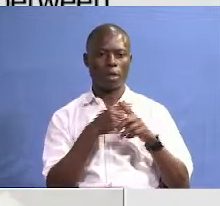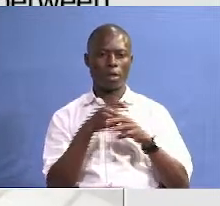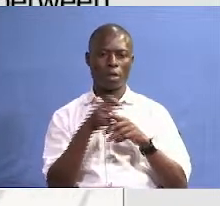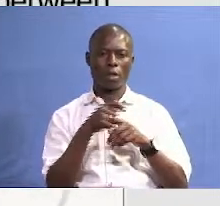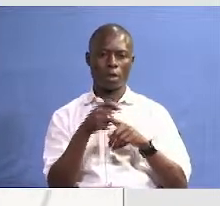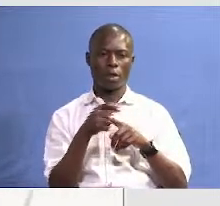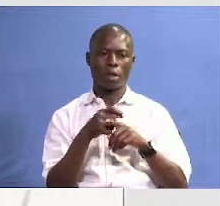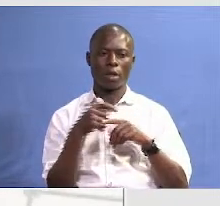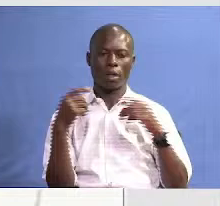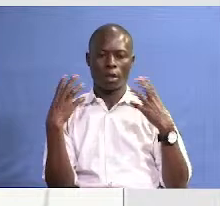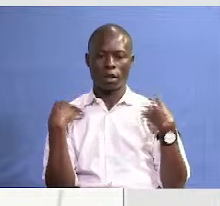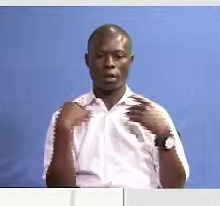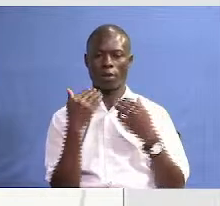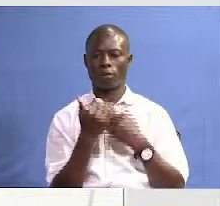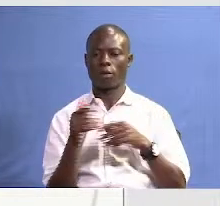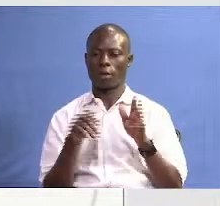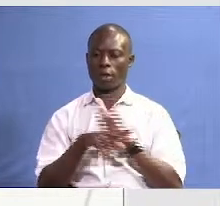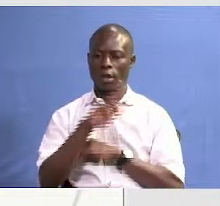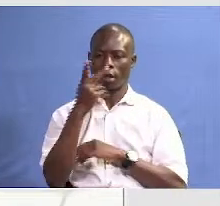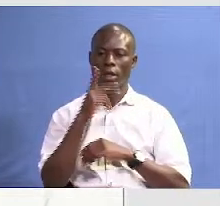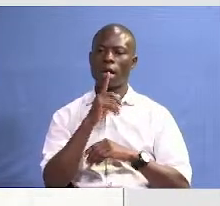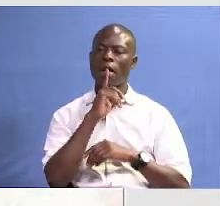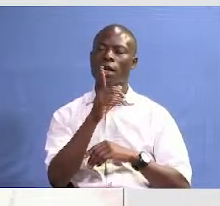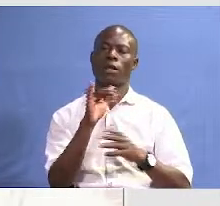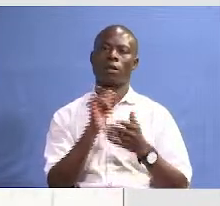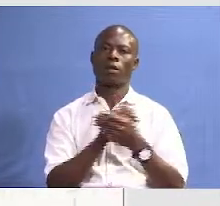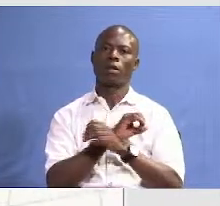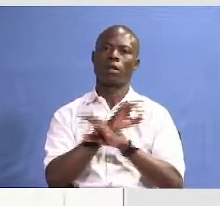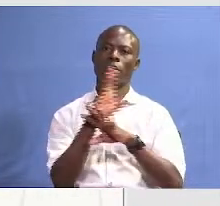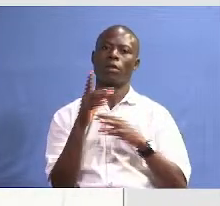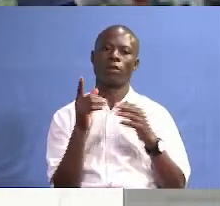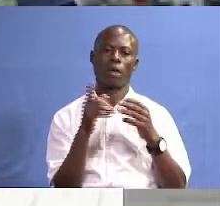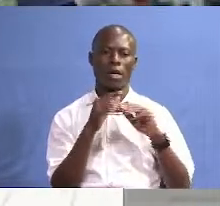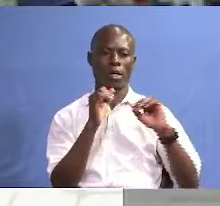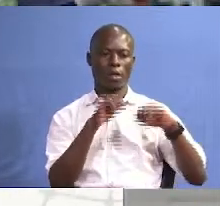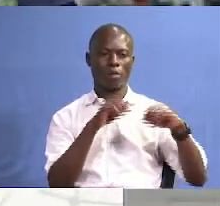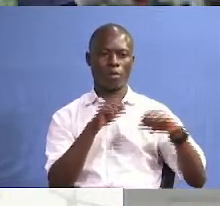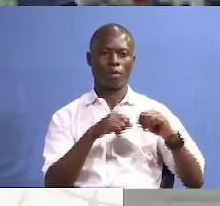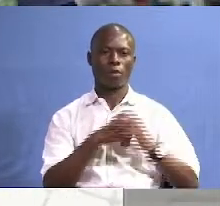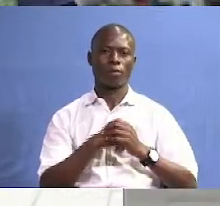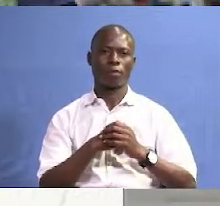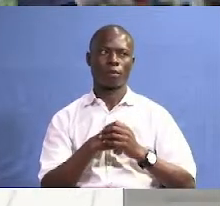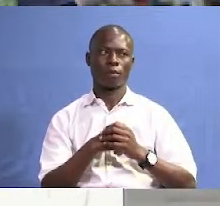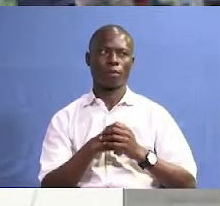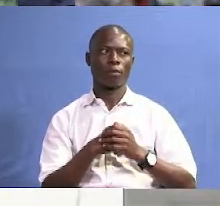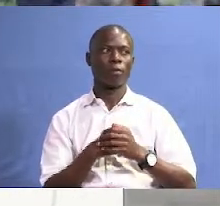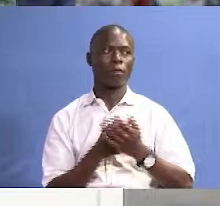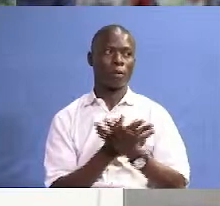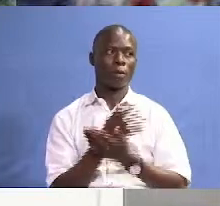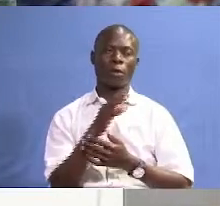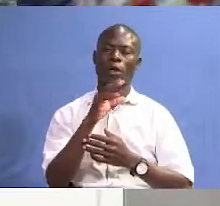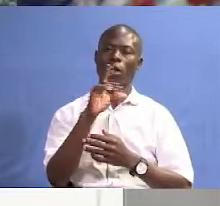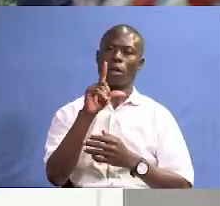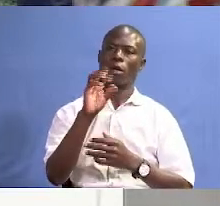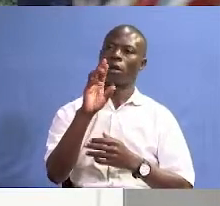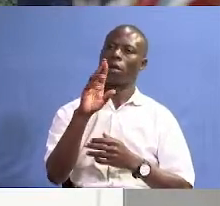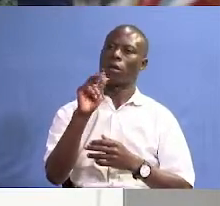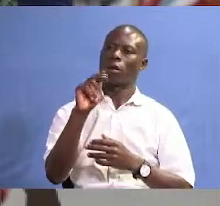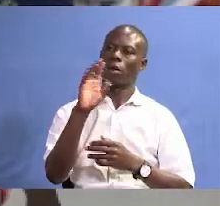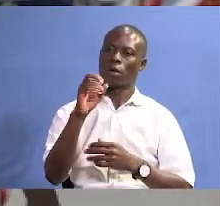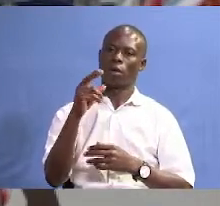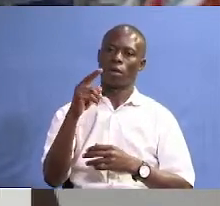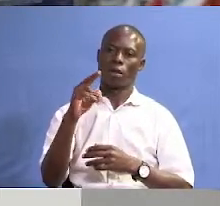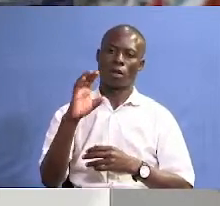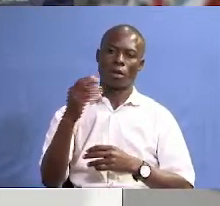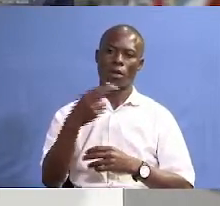competition kits for Team Kenya, ensuring transparency and accountability. Elsewhere, Lawrence Cherono, a prominent Kenyan